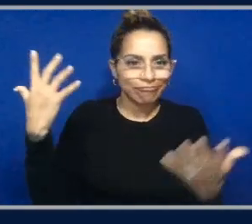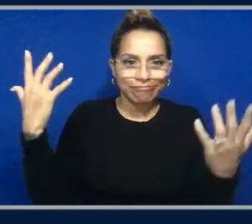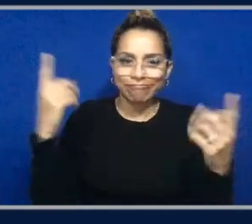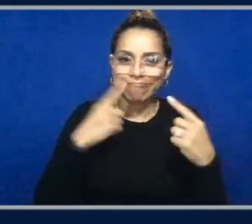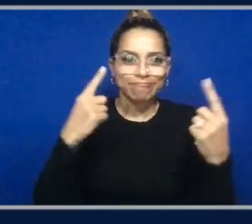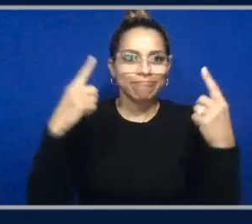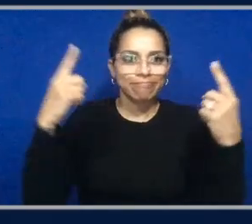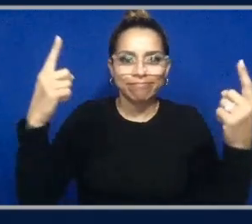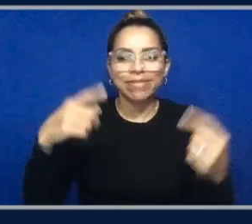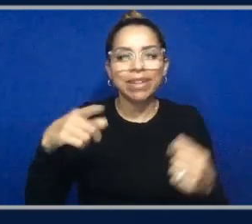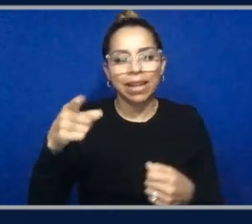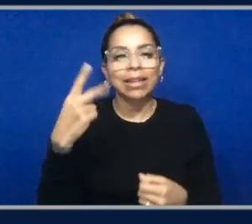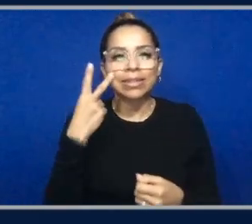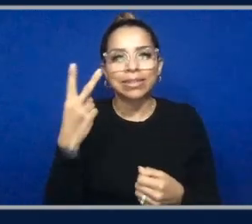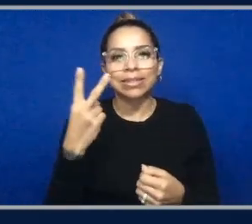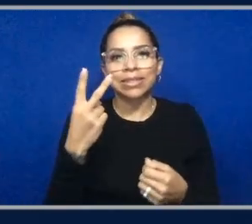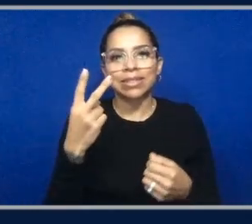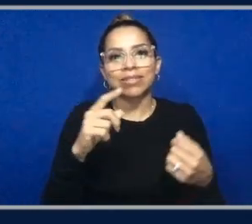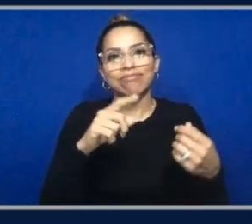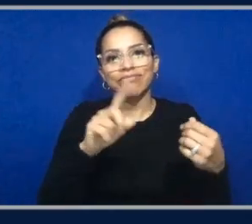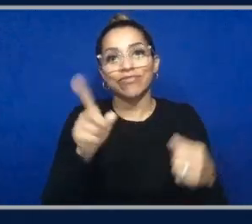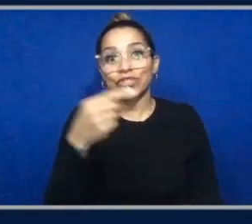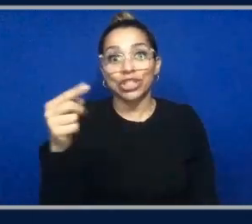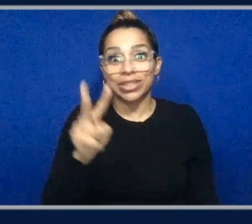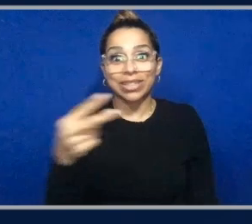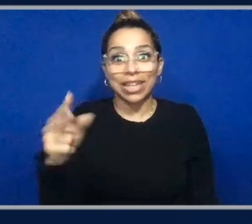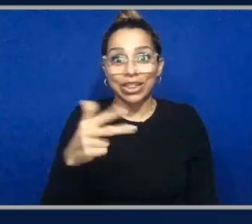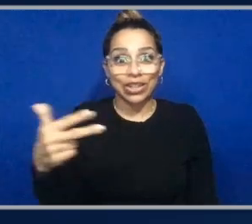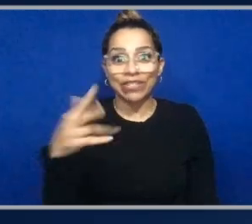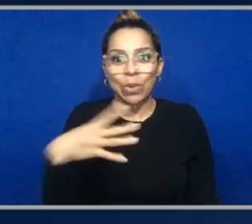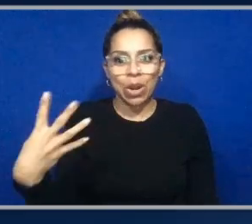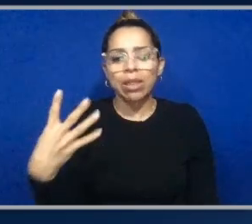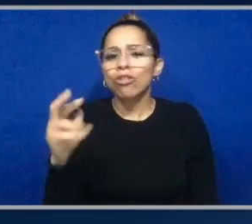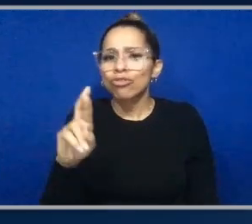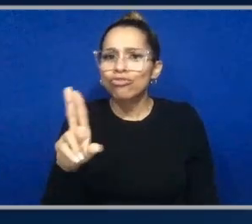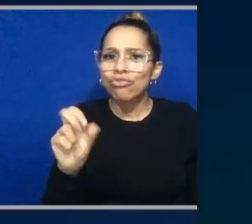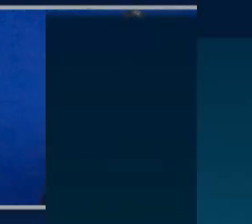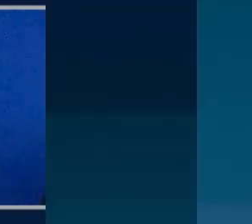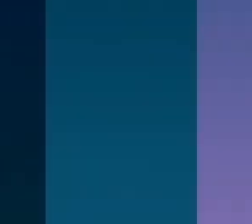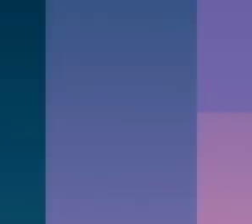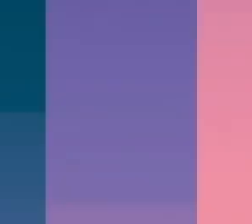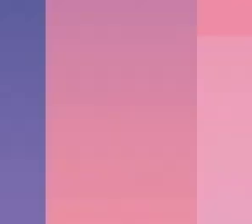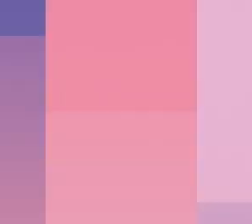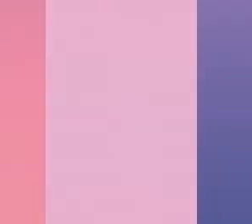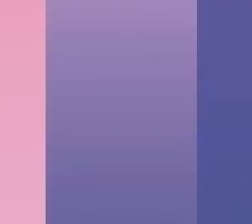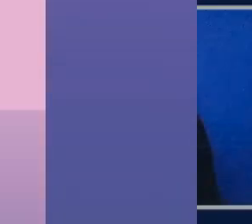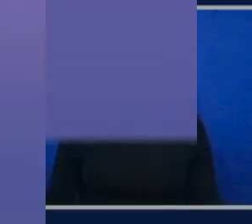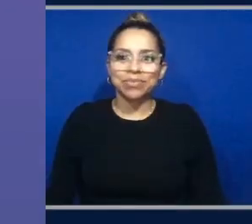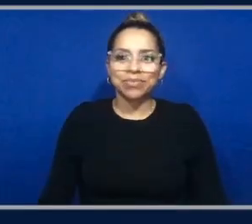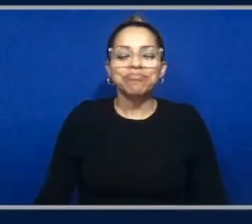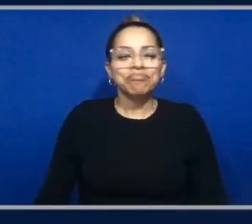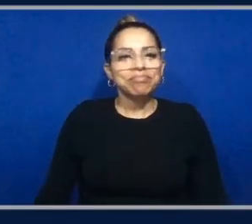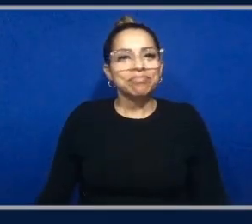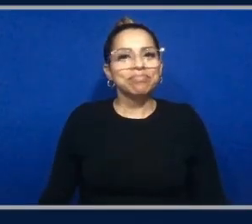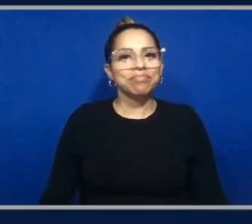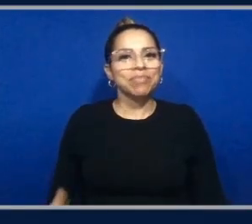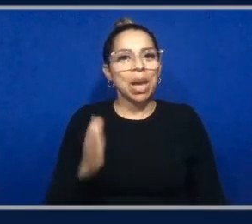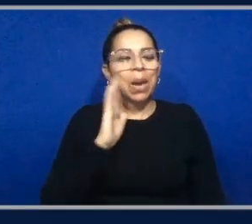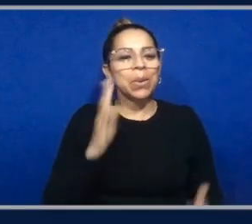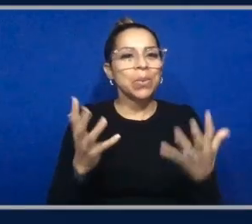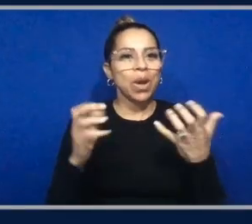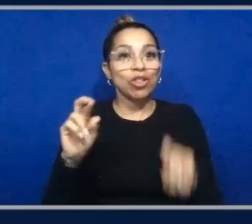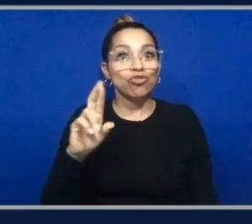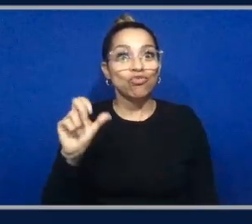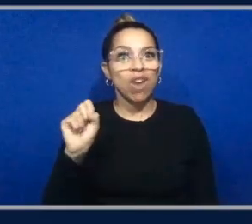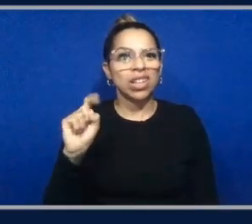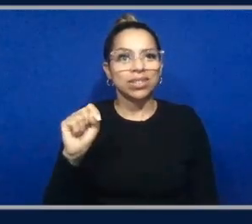really proud for the 13% of you that chose Rust. I also think .NET's a fantastic runtime. Don't get me wrong. Absolutely. But I'd love to see that Rust one go up the next time we do this. Exactly. Next